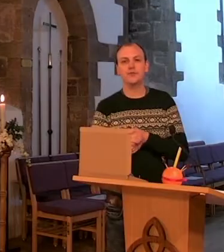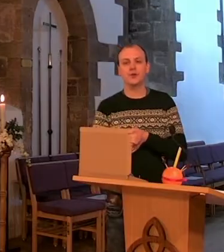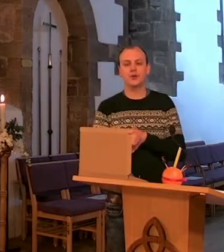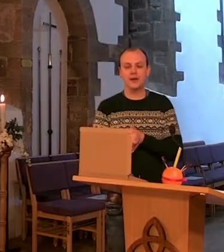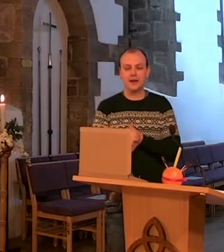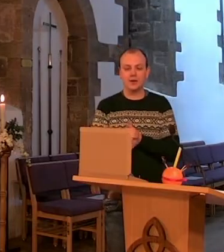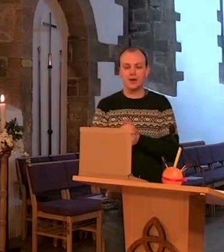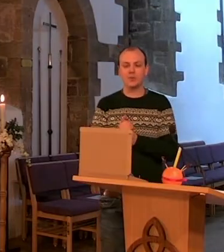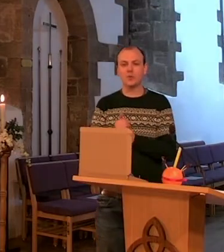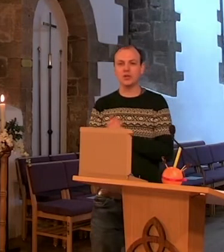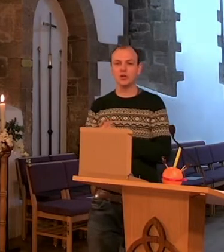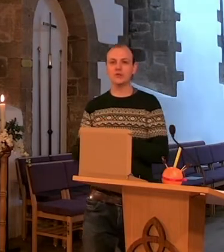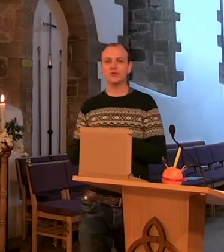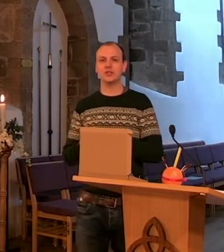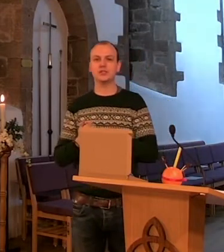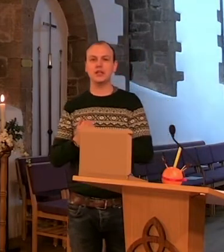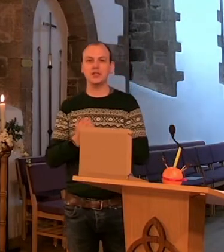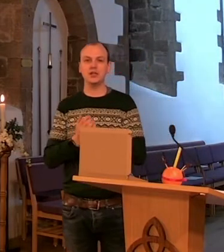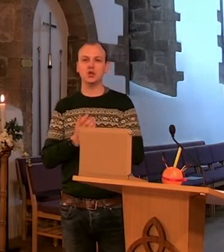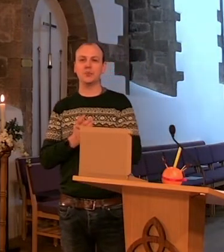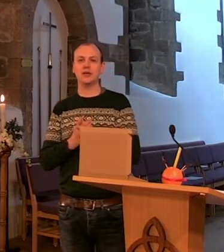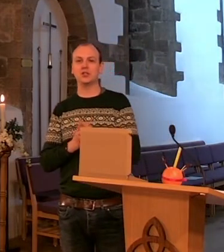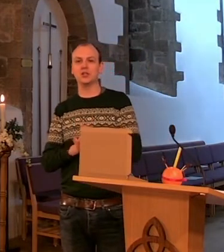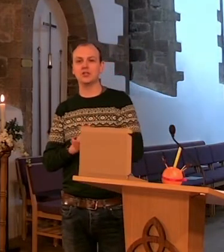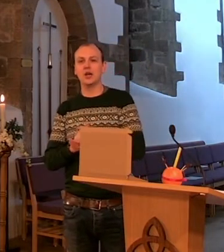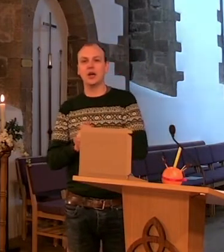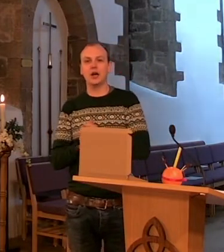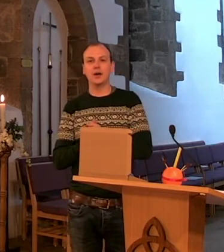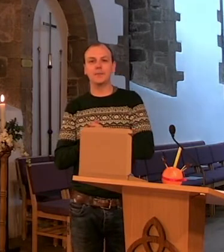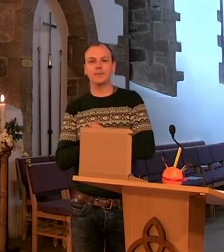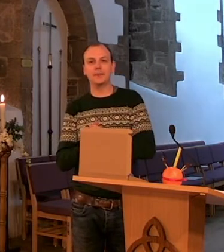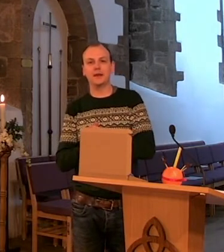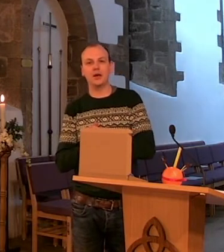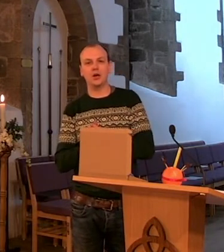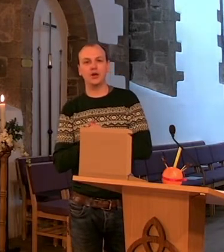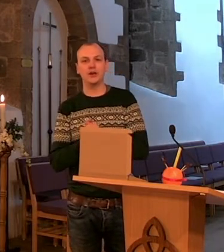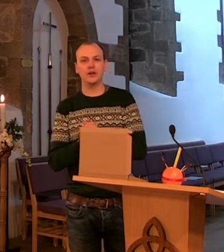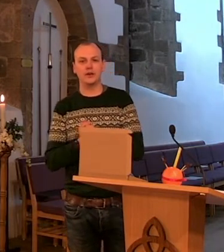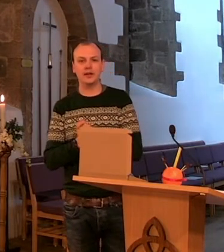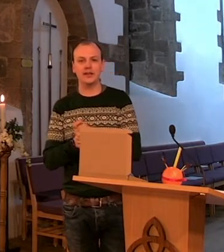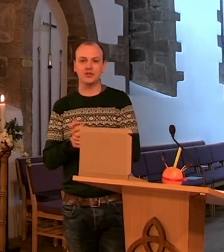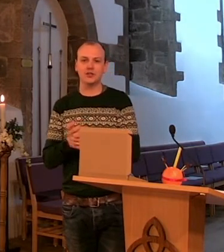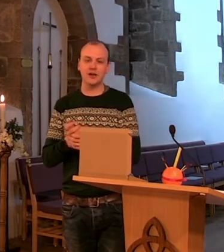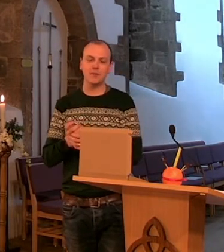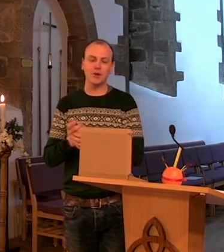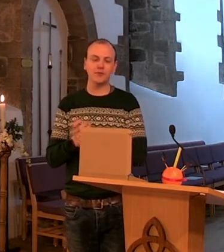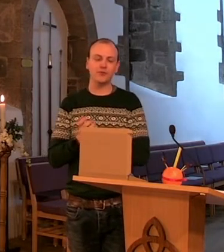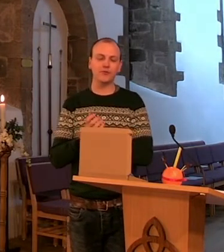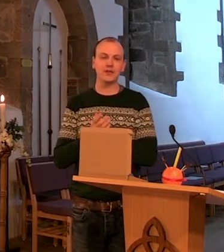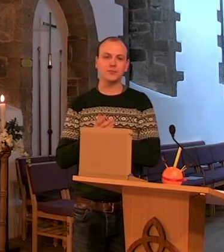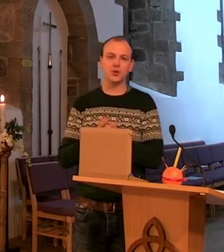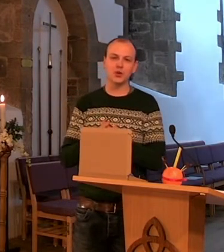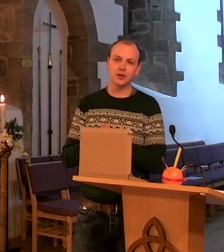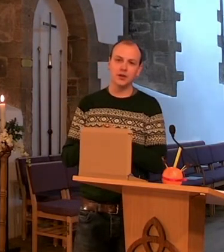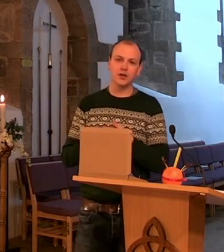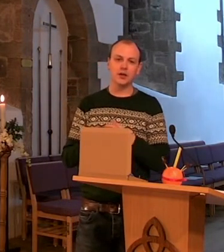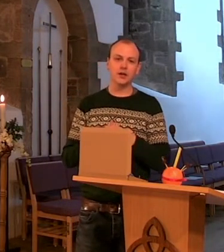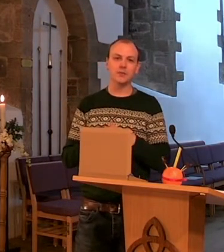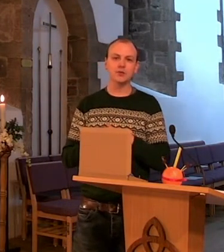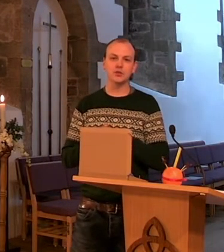time for now, and we would love to see your pictures on Instagram, on